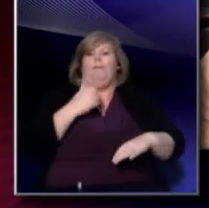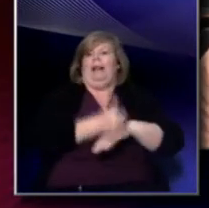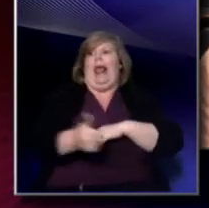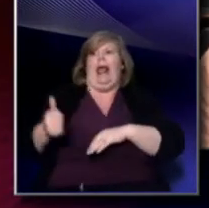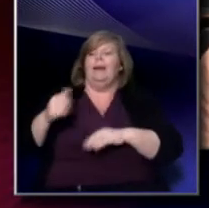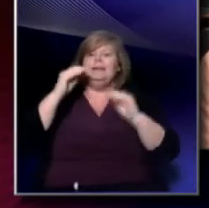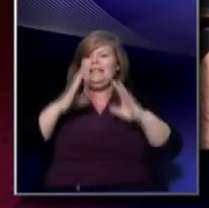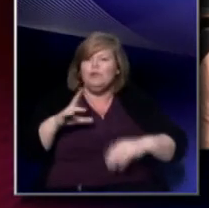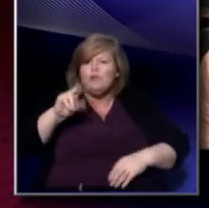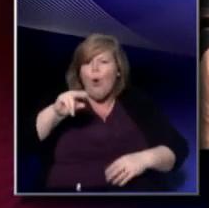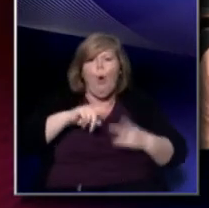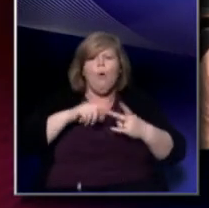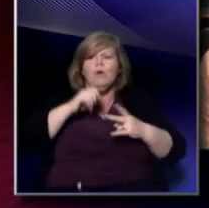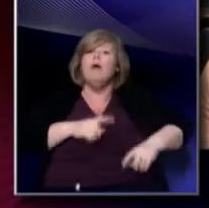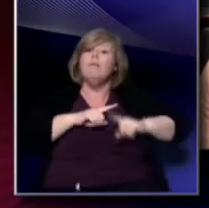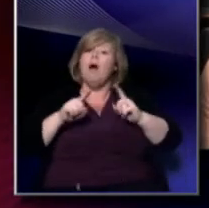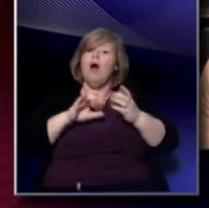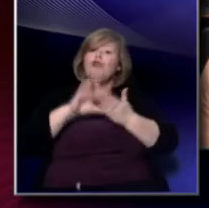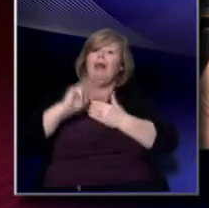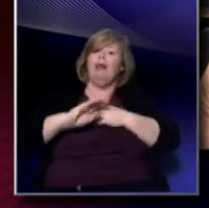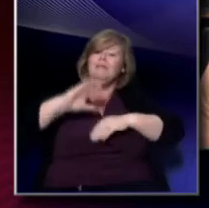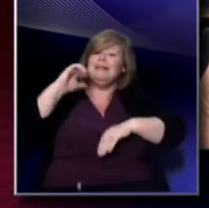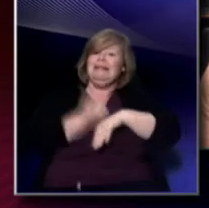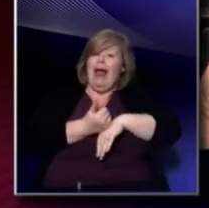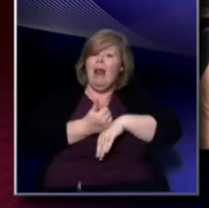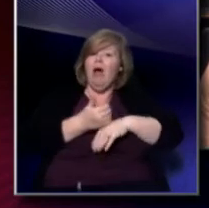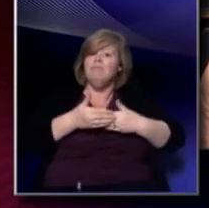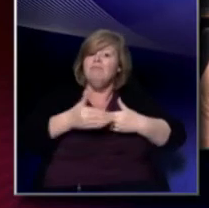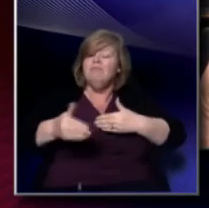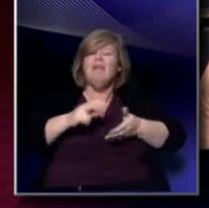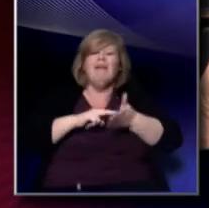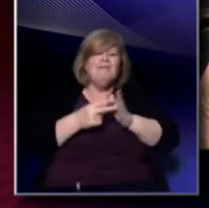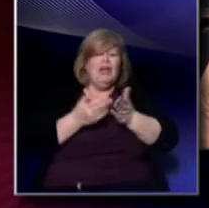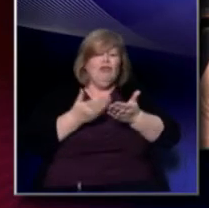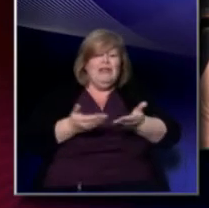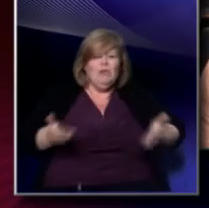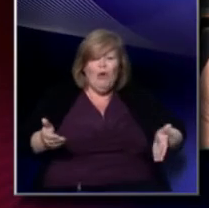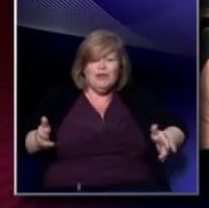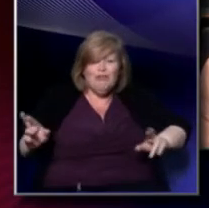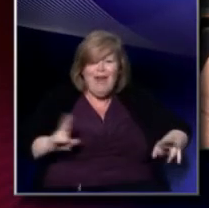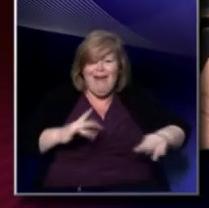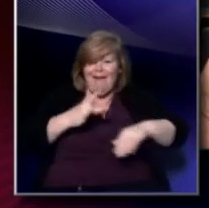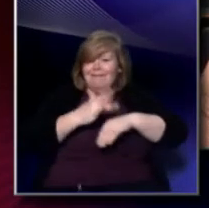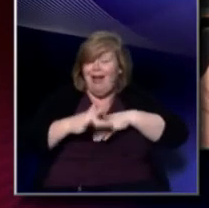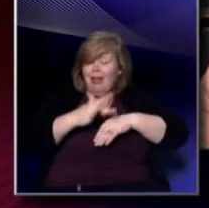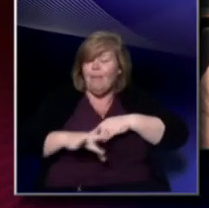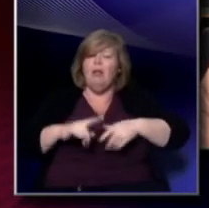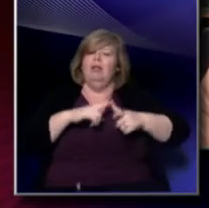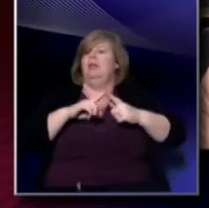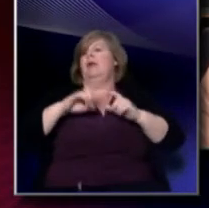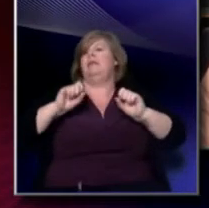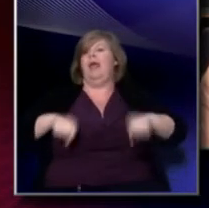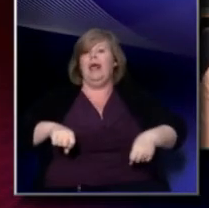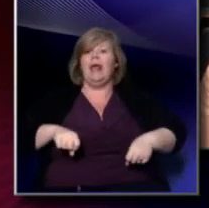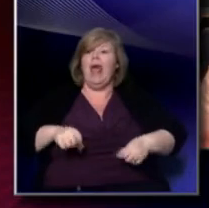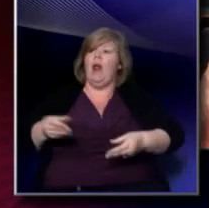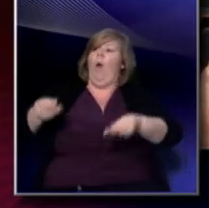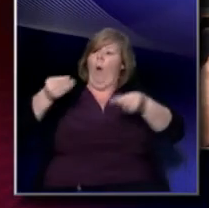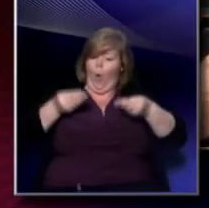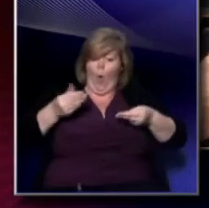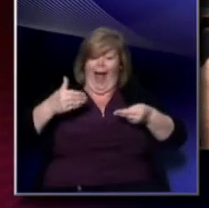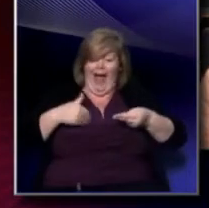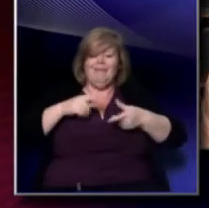or even the principals, a lot of resources to where it's going to be easier for them to adapt these materials and kind of have